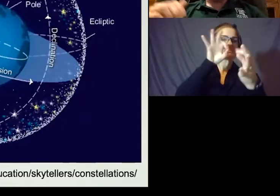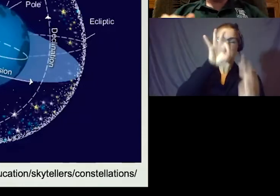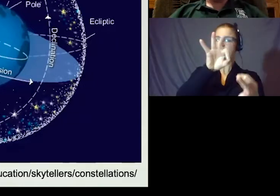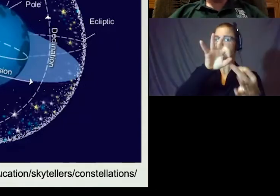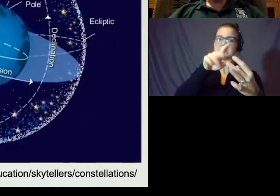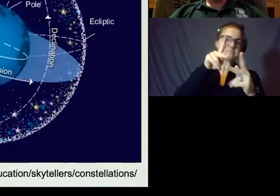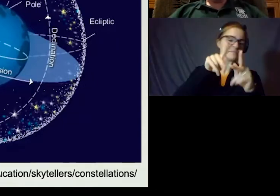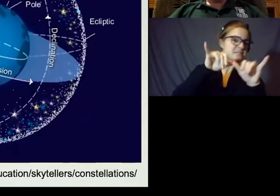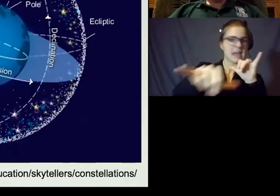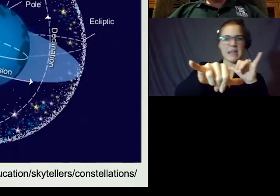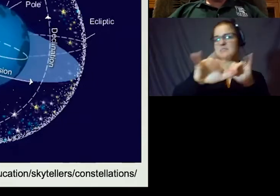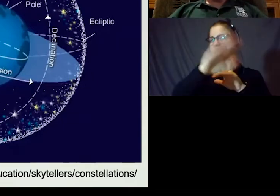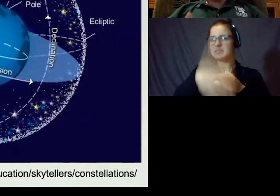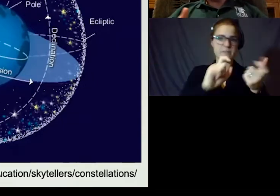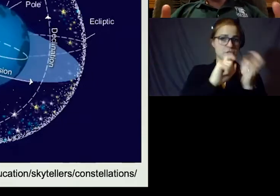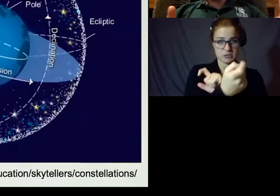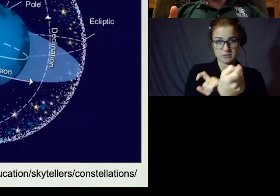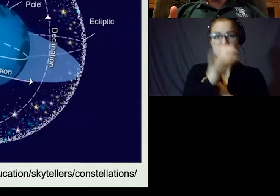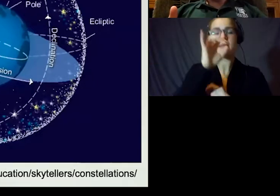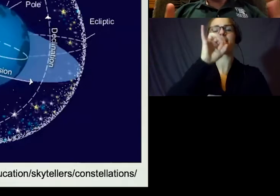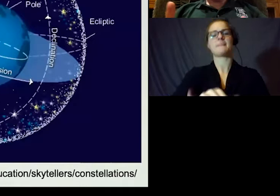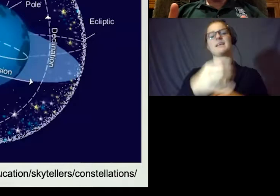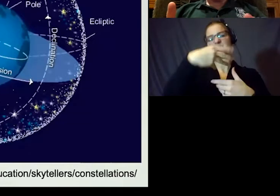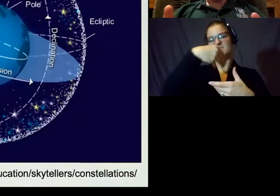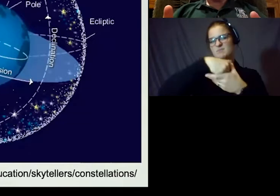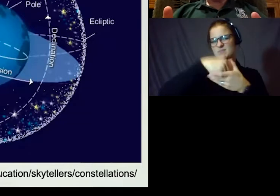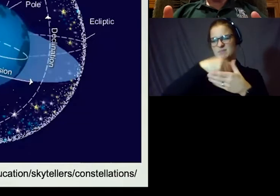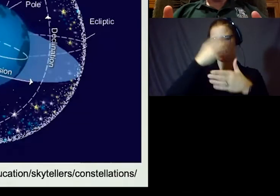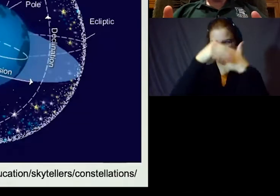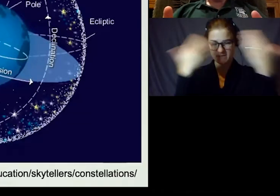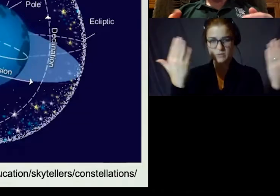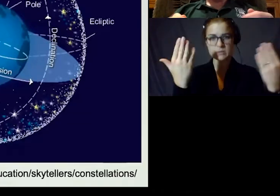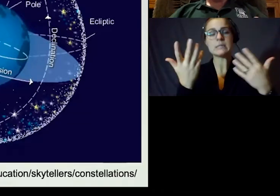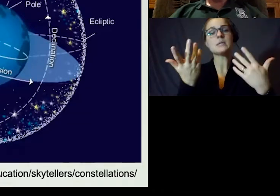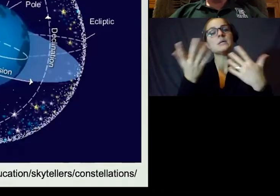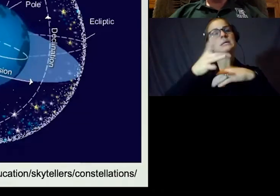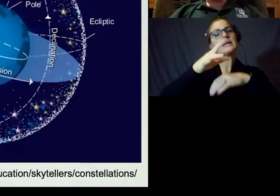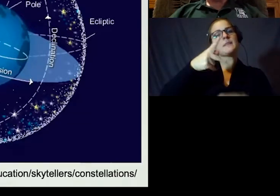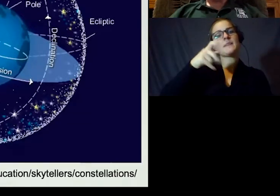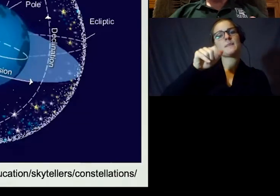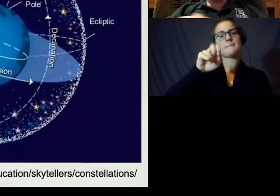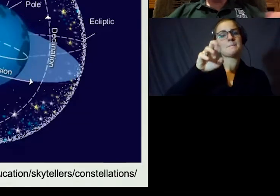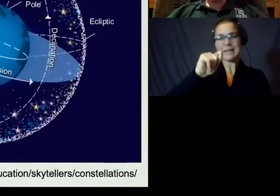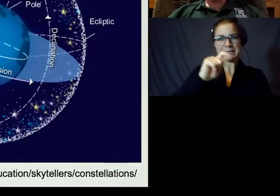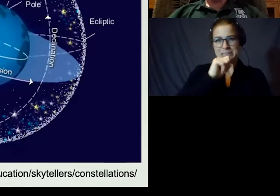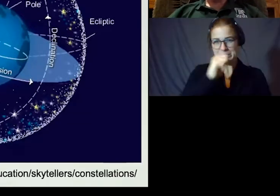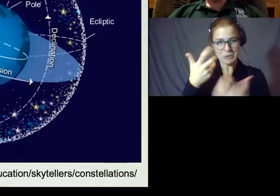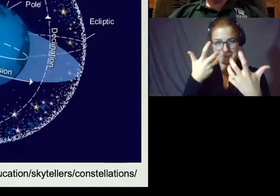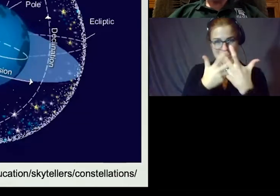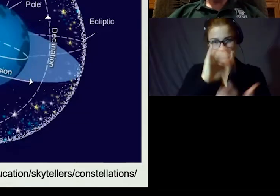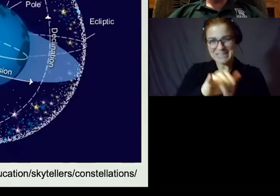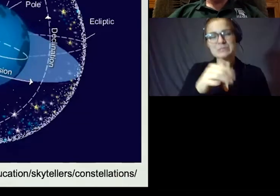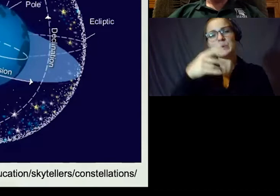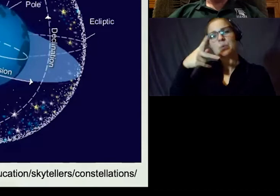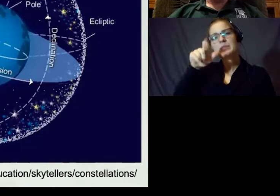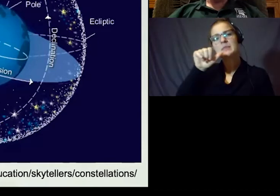of the heavens. Now, the planets don't quite fit into that because they move relative to the stars, so they have their own spheres. The